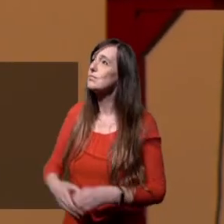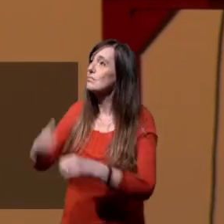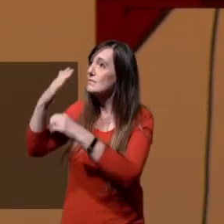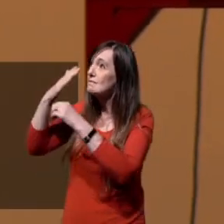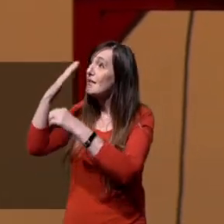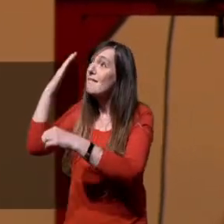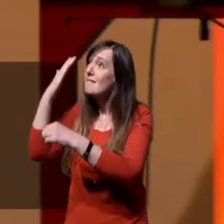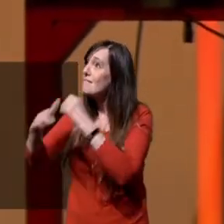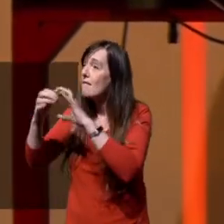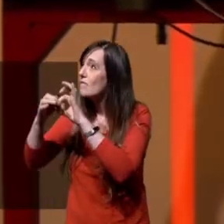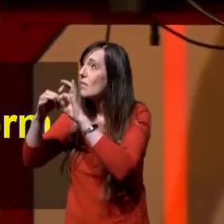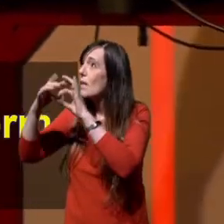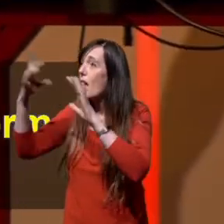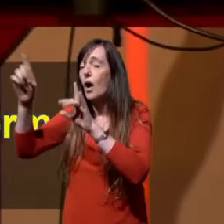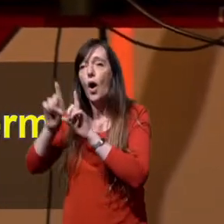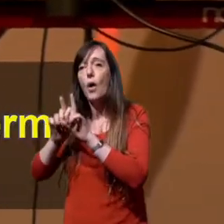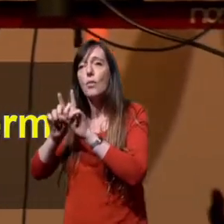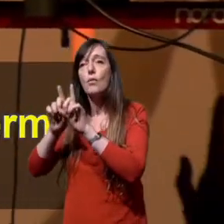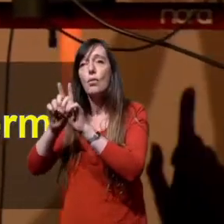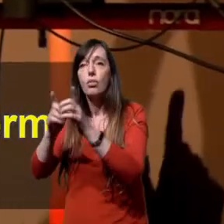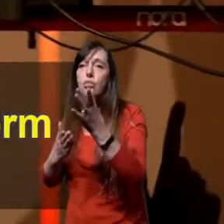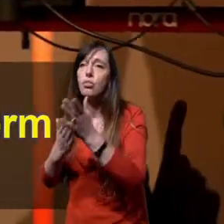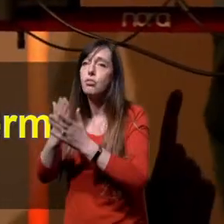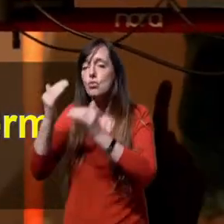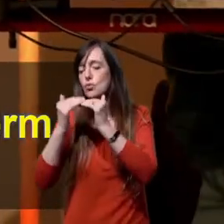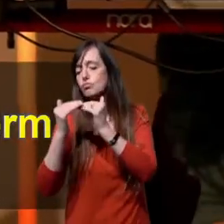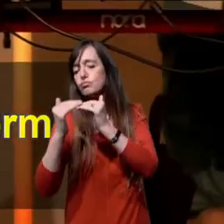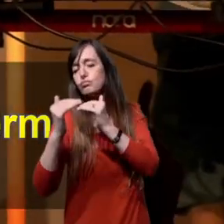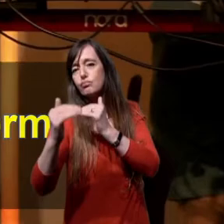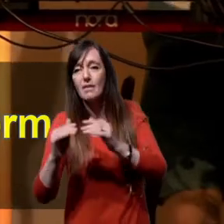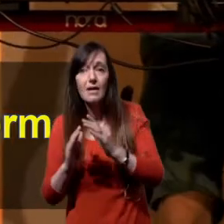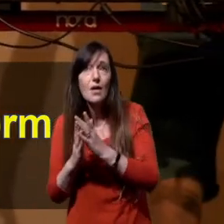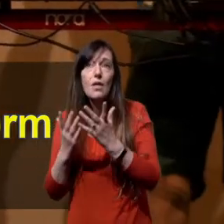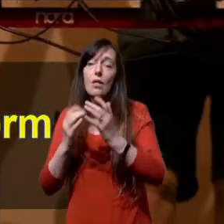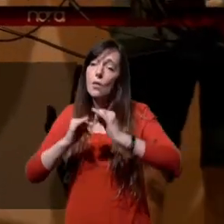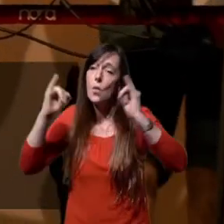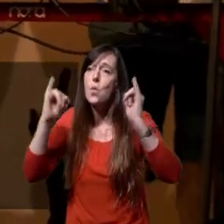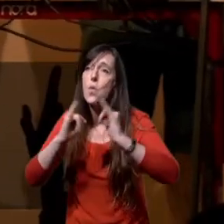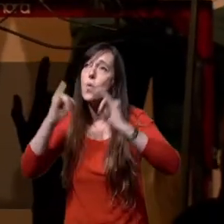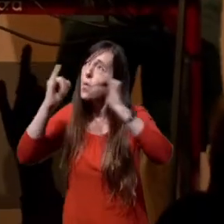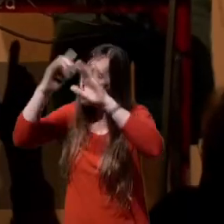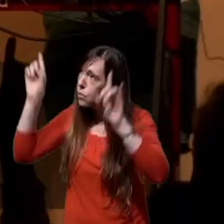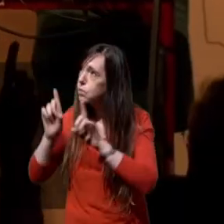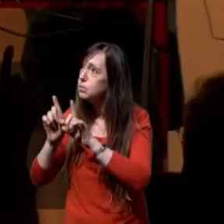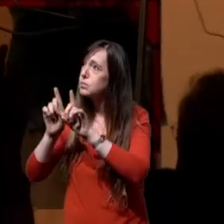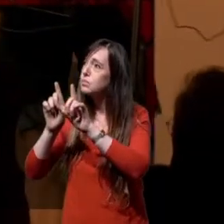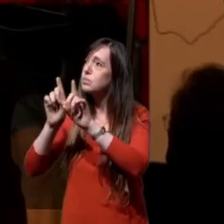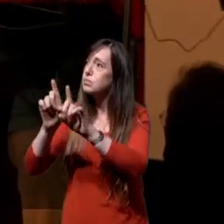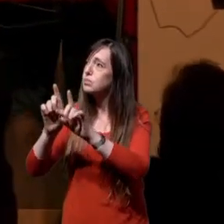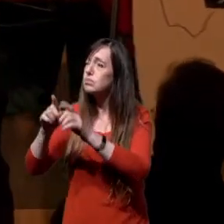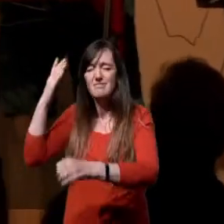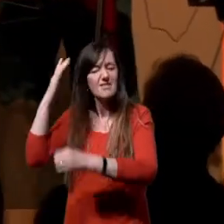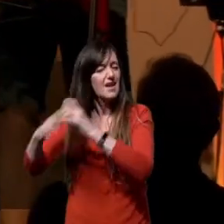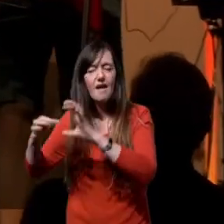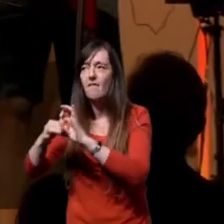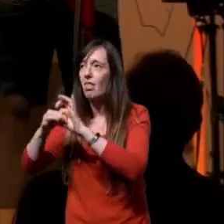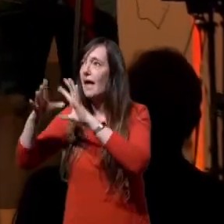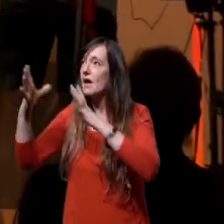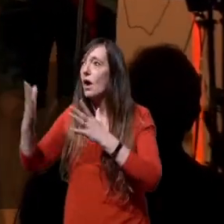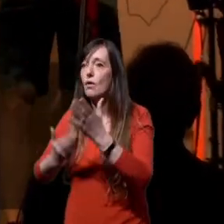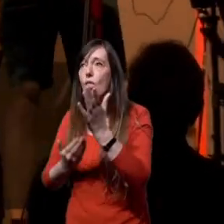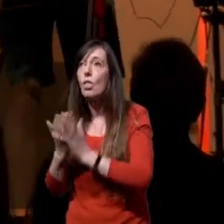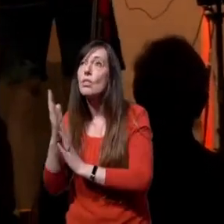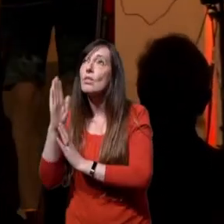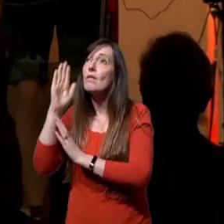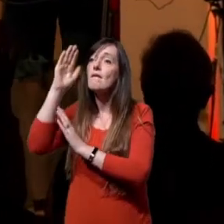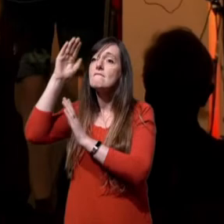Oh no, you never let go, through the calm and through the storm. Oh no, you never let